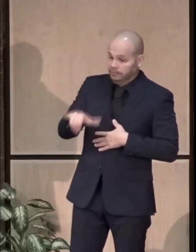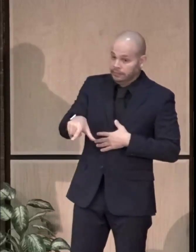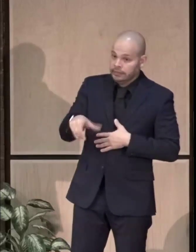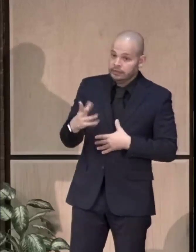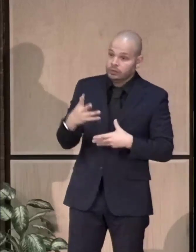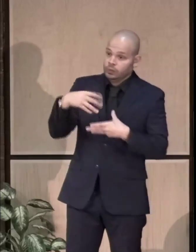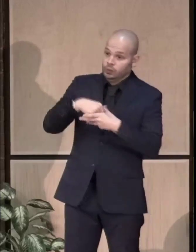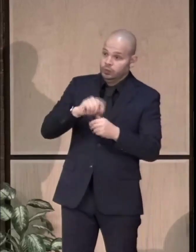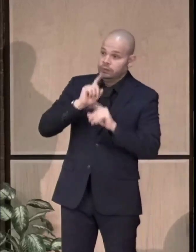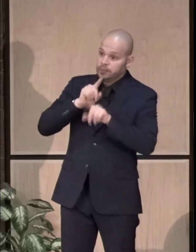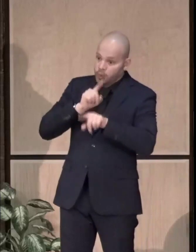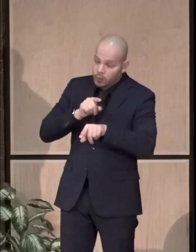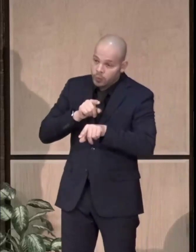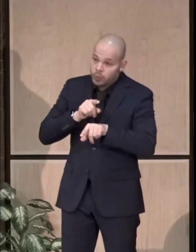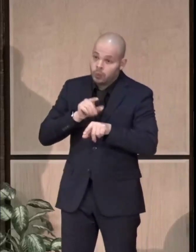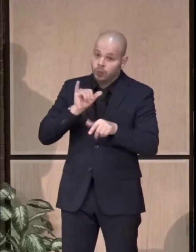correct?